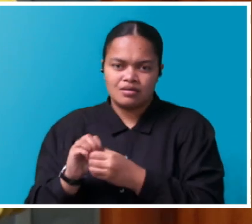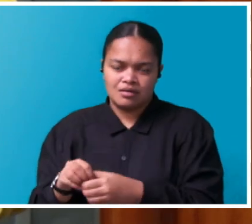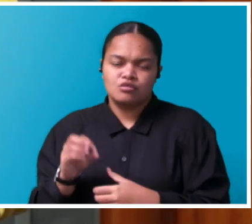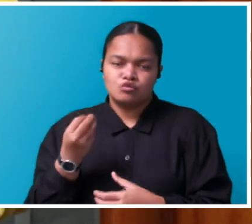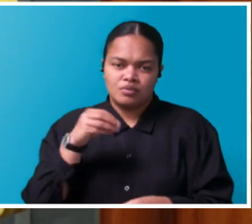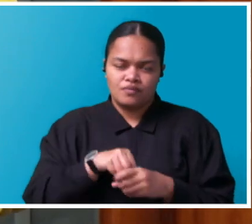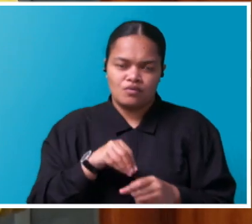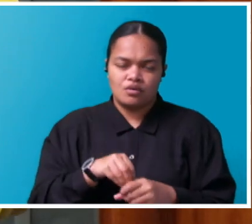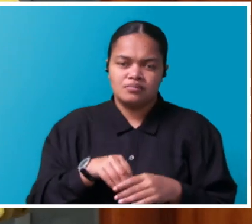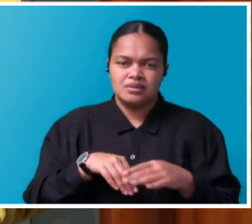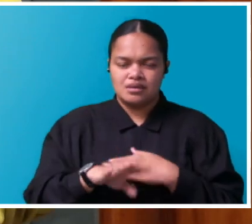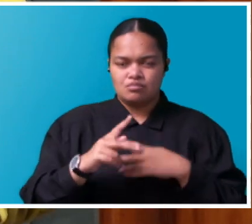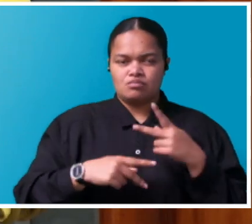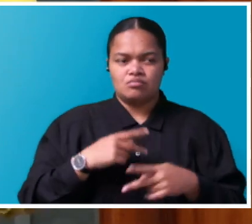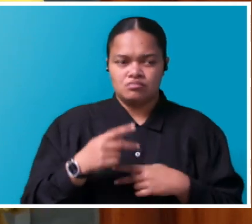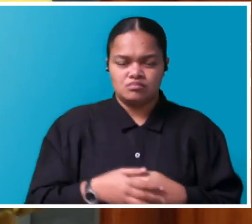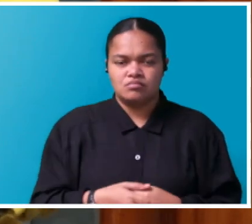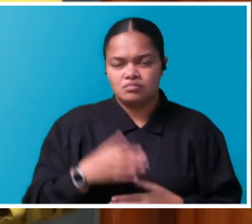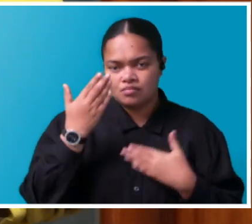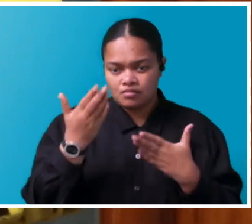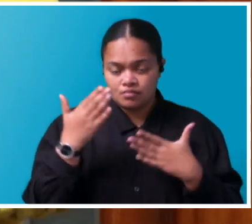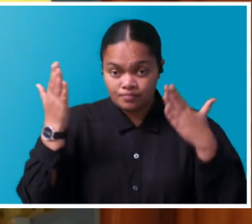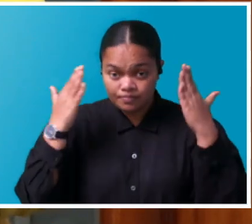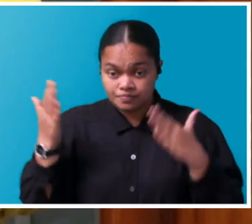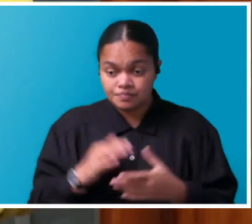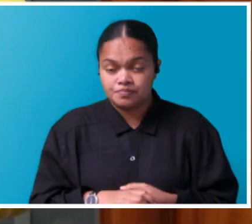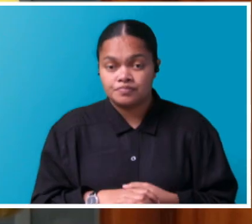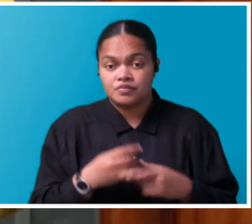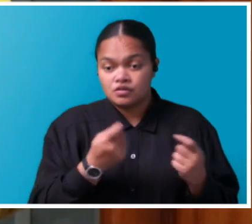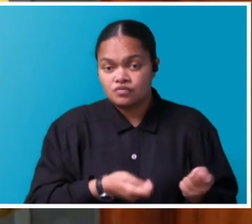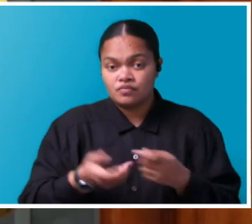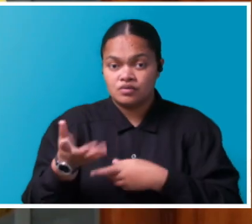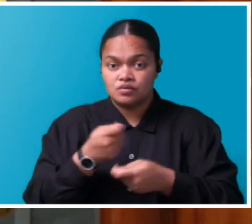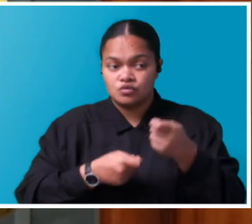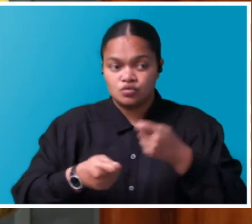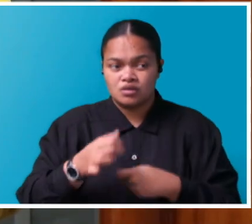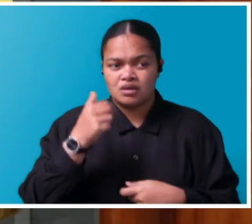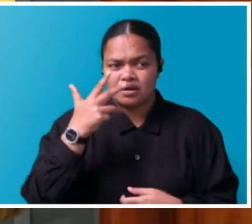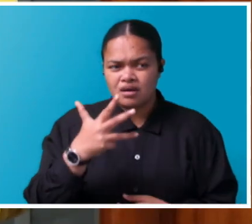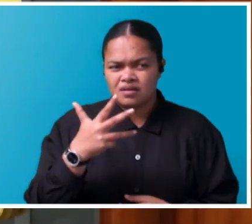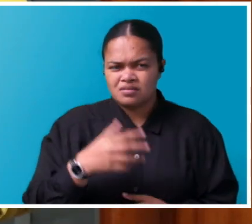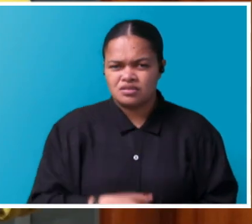in the process. Honorable Speaker, the transfer and trade of the